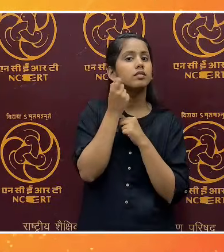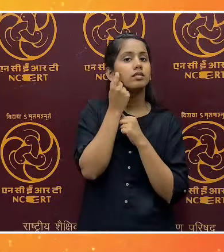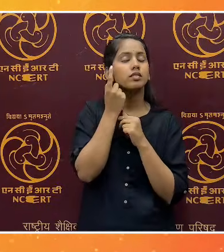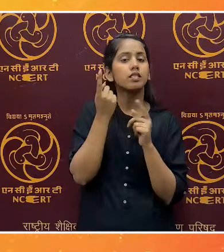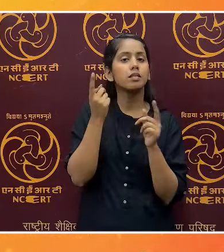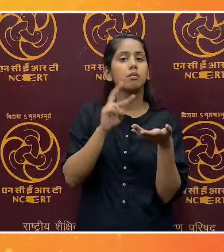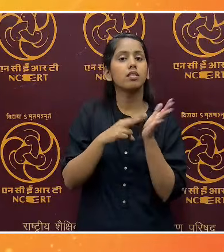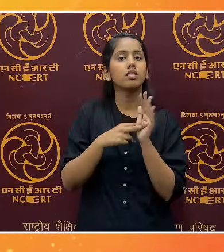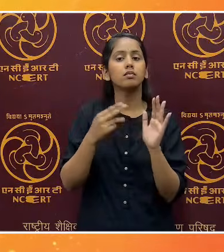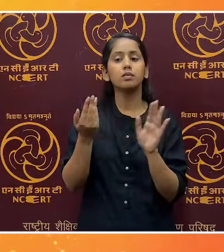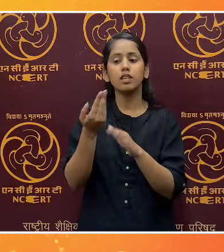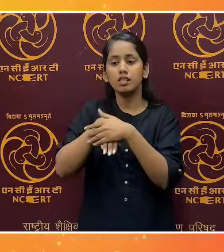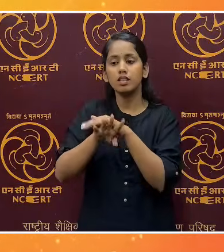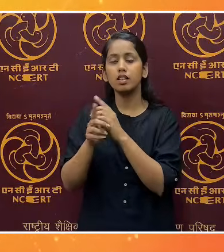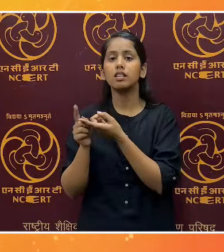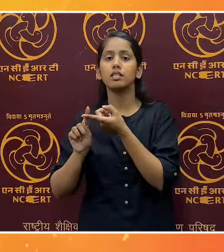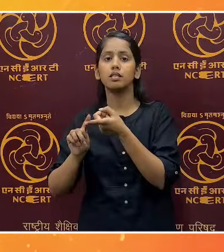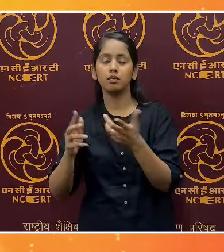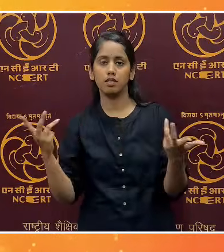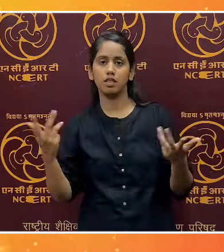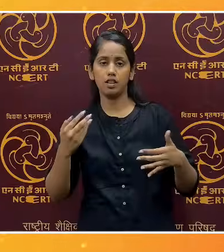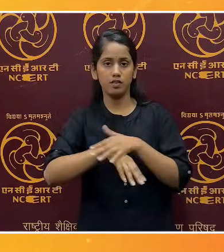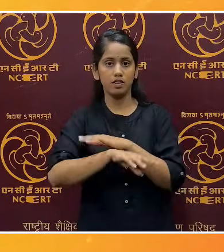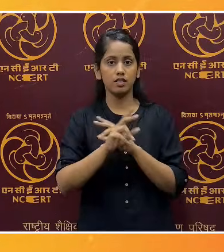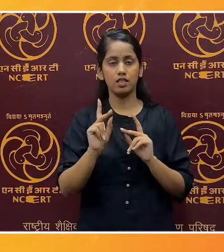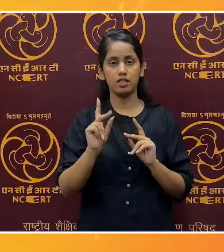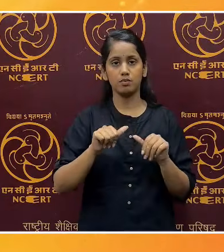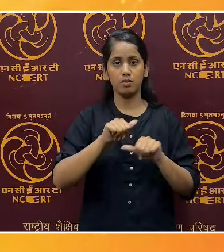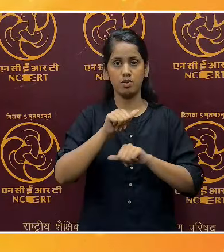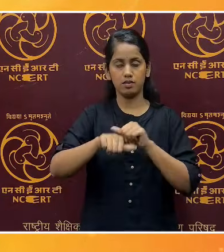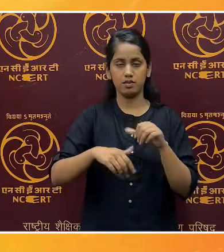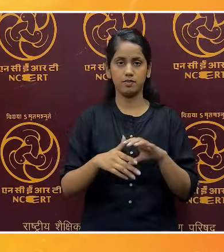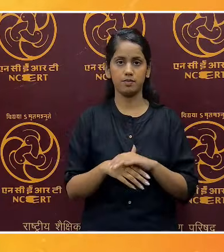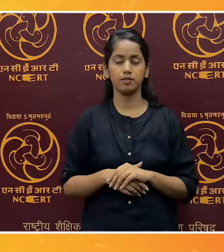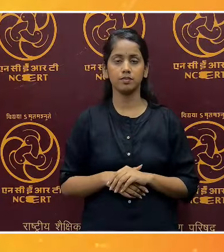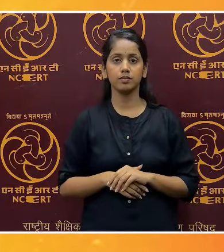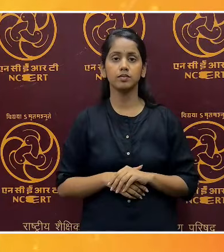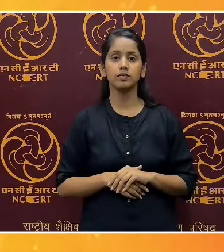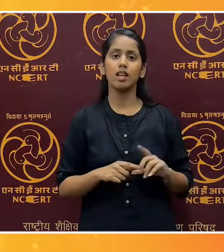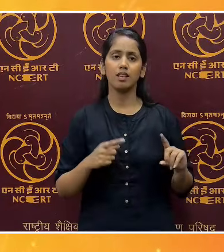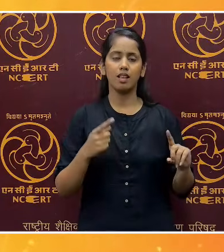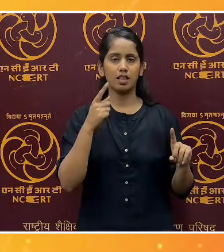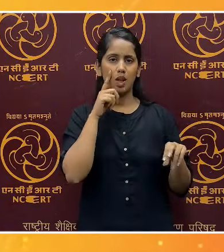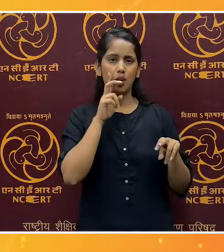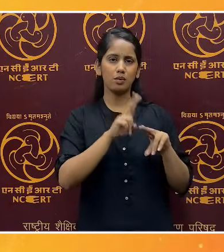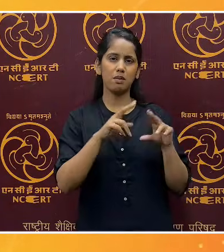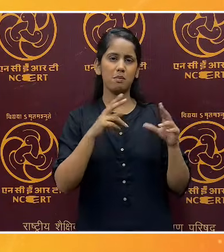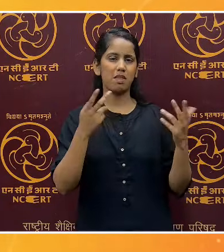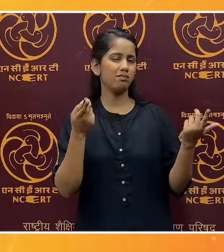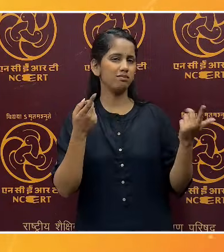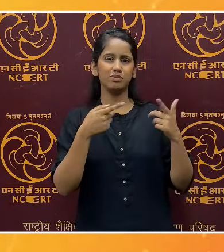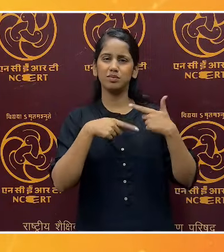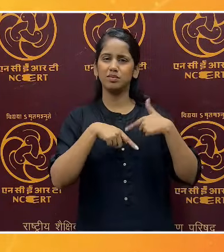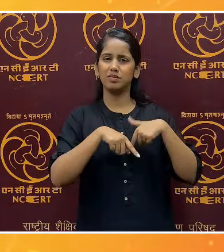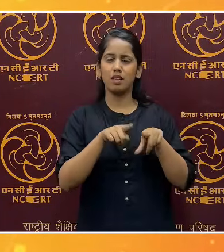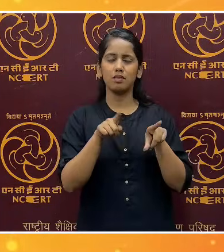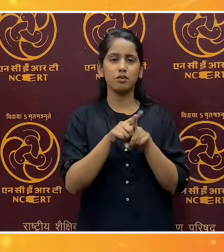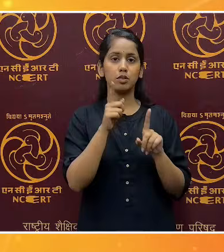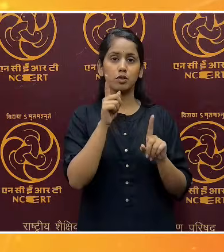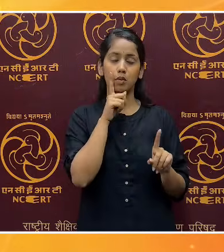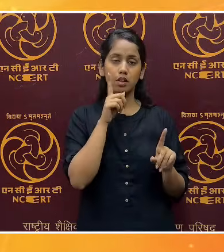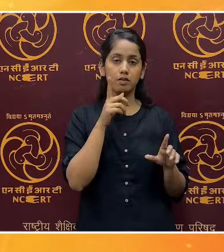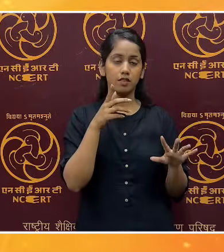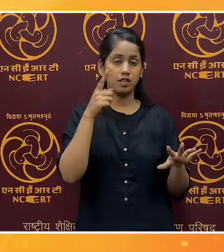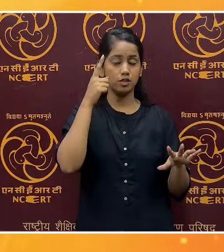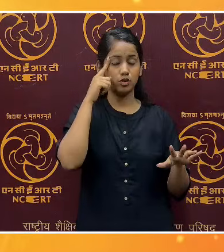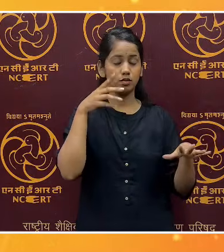into production stage. That's the second stage where it's all about the execution. Like you have plan in